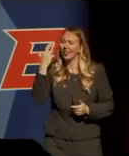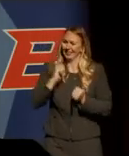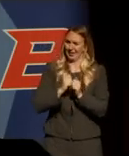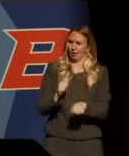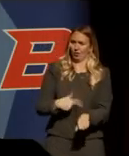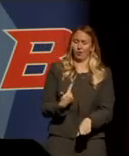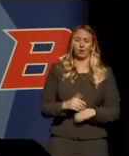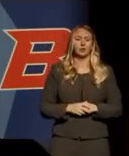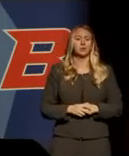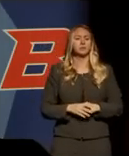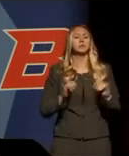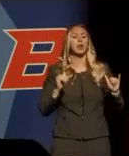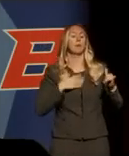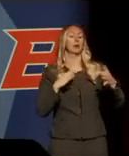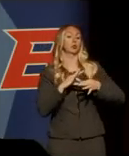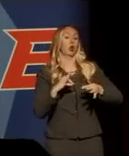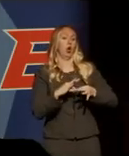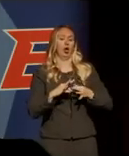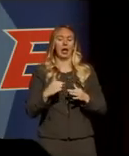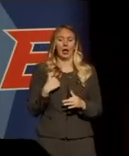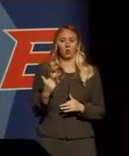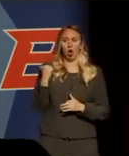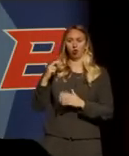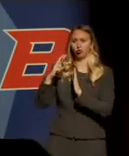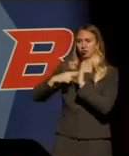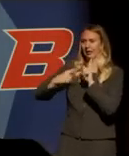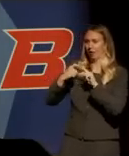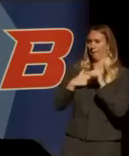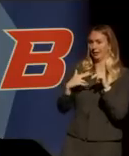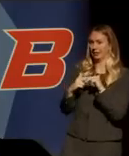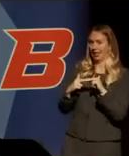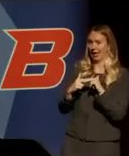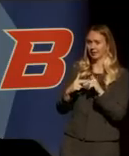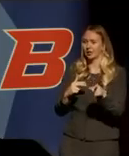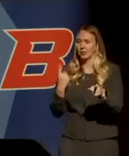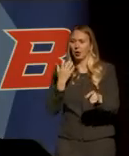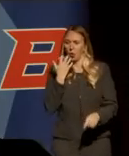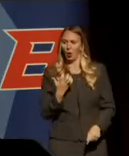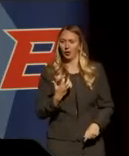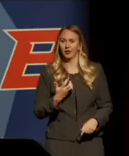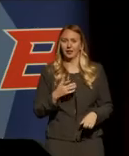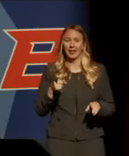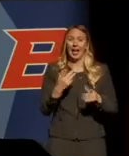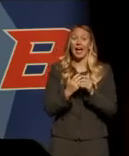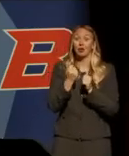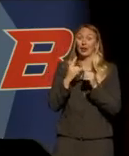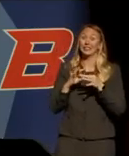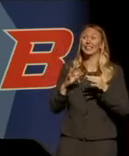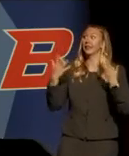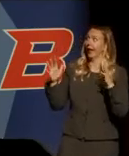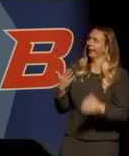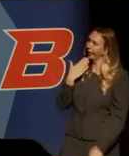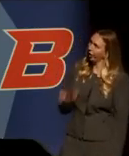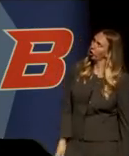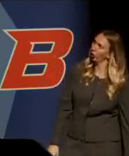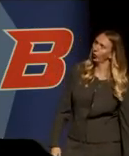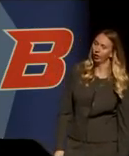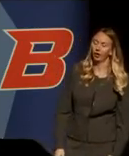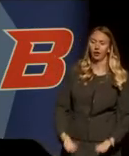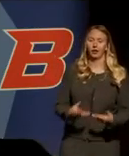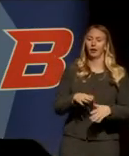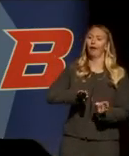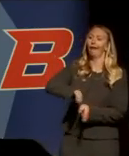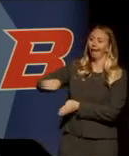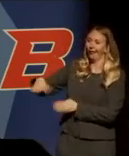to read to you from my slides. So you guys are going to, everyone's like, yay, thank you. So you guys are